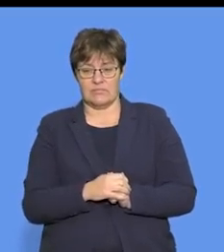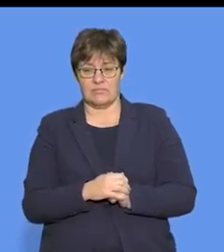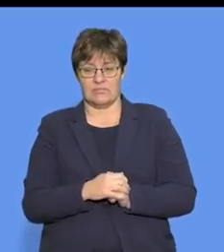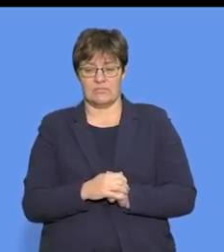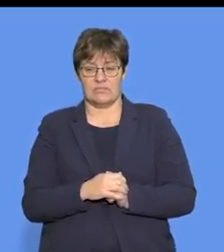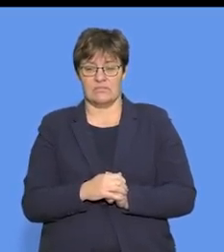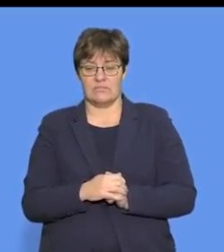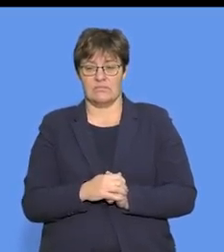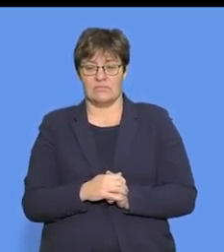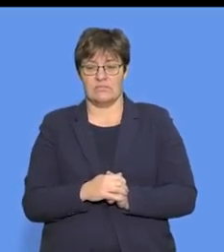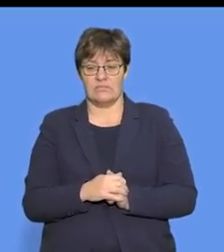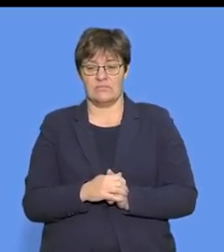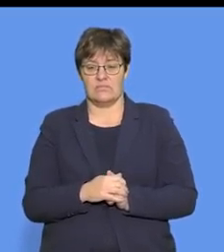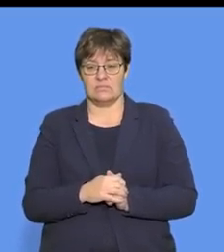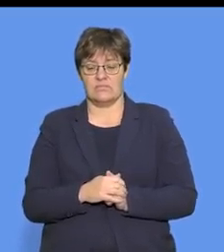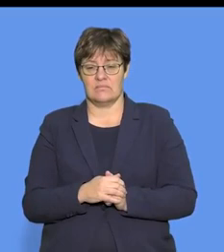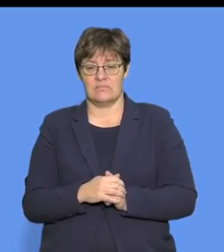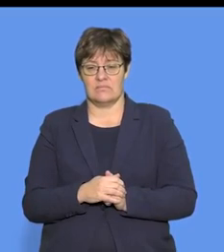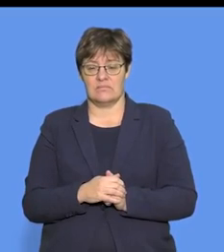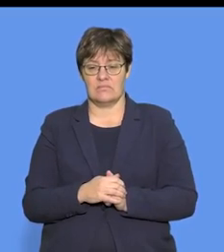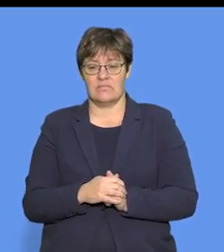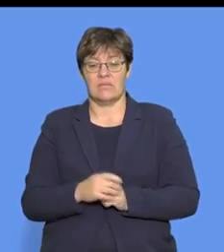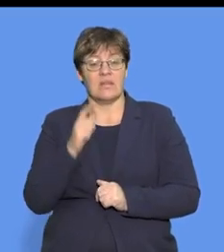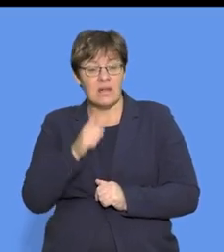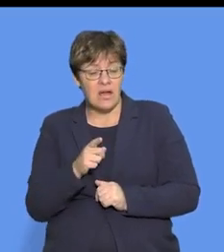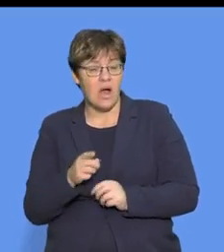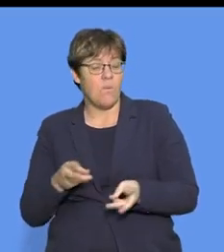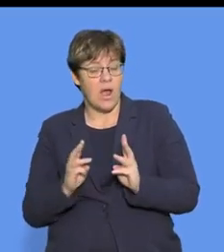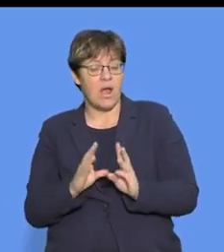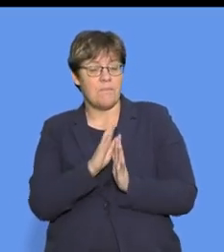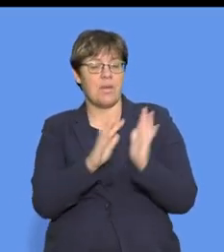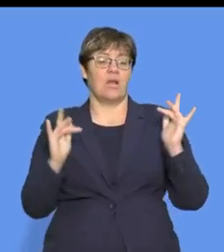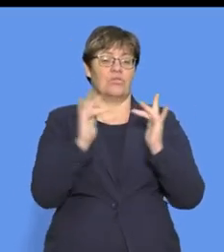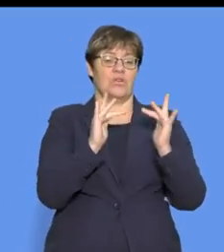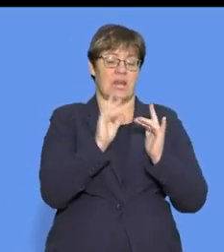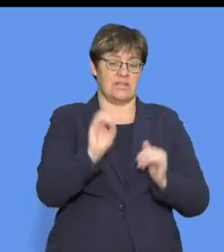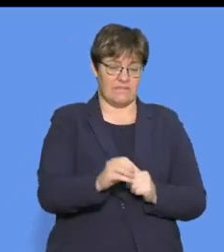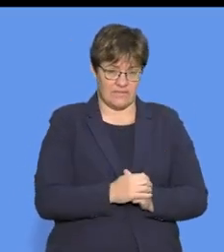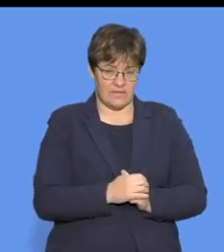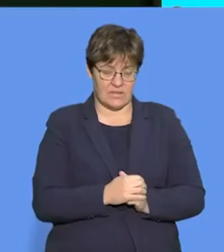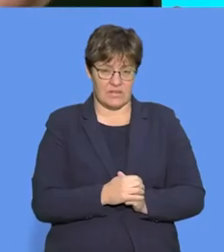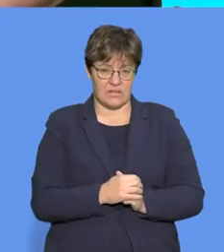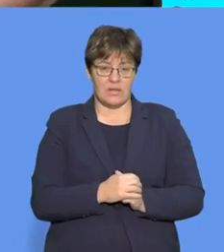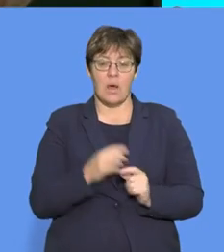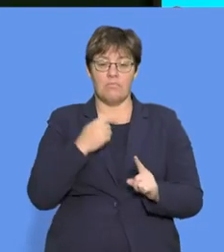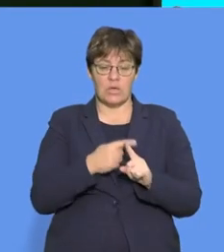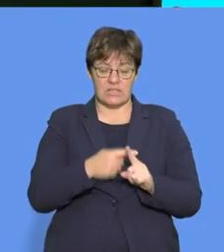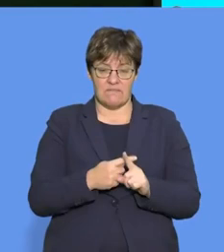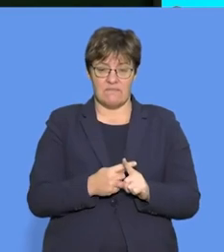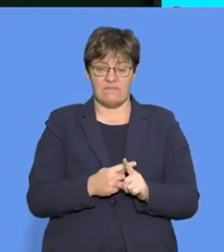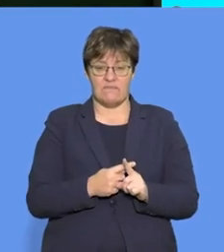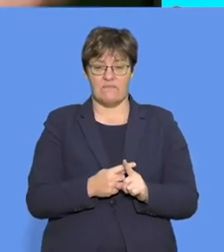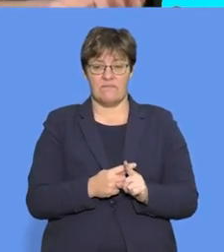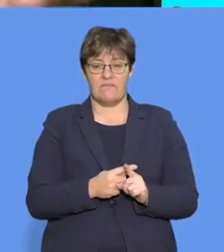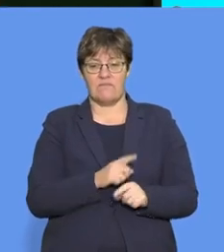minus, they will move towards the anode. And in this way, we make a connection. Positive ions